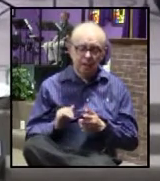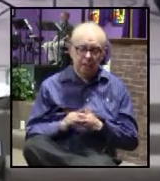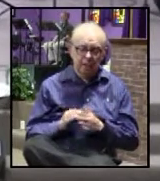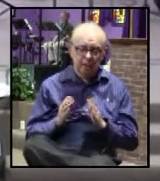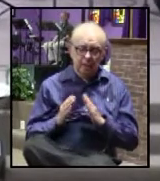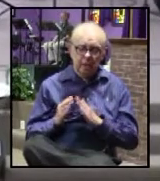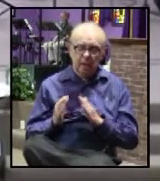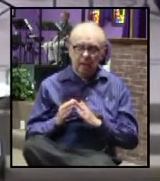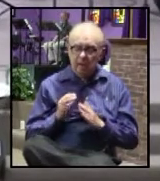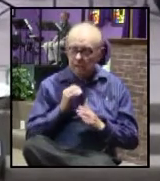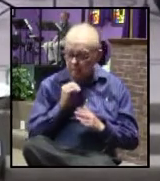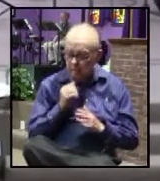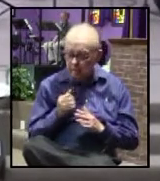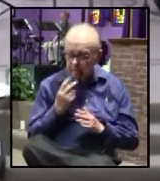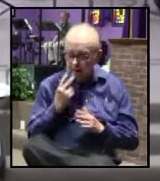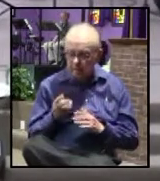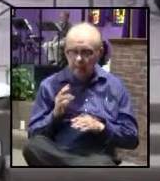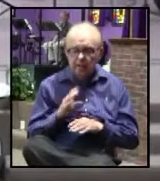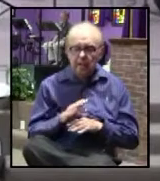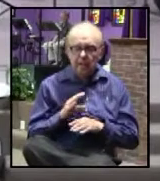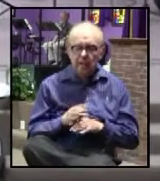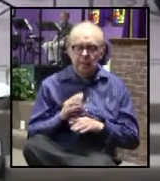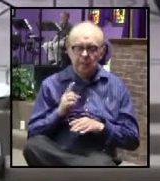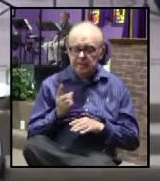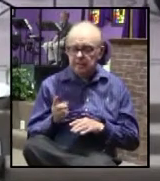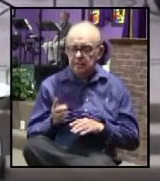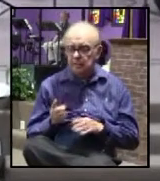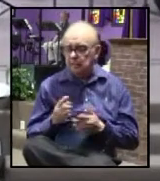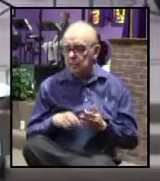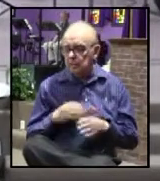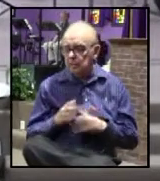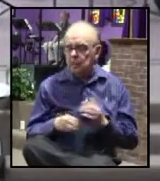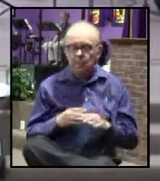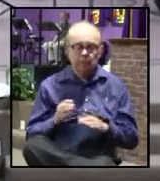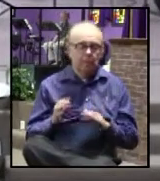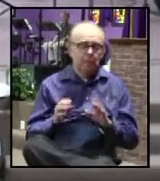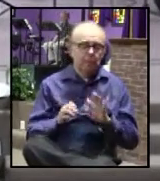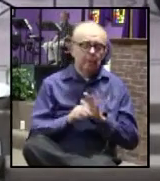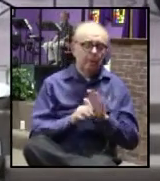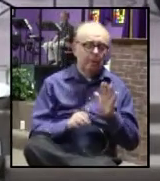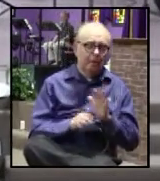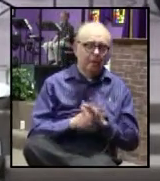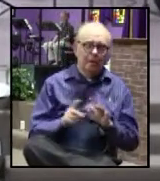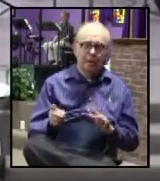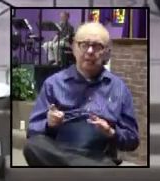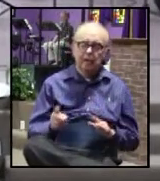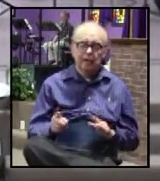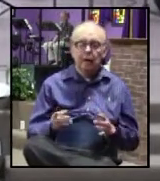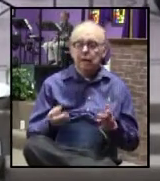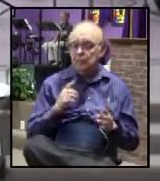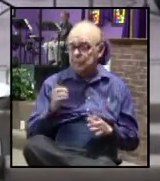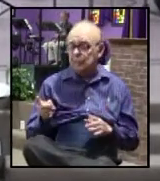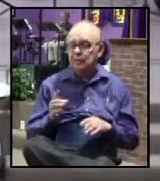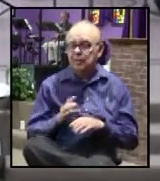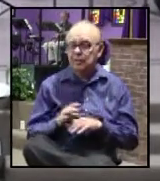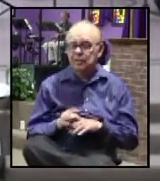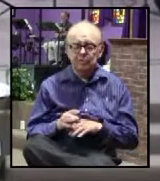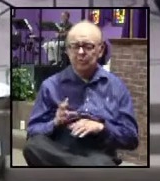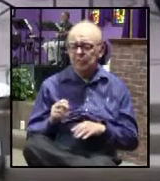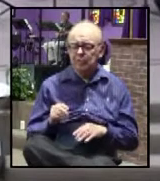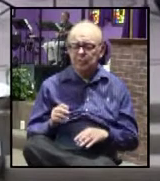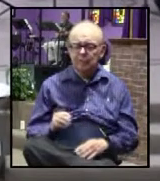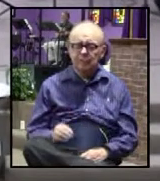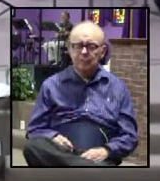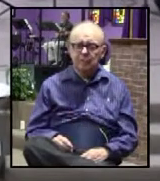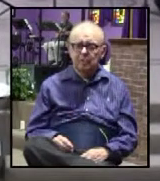This community is not going to see this church and say, you know what, with all of our signs out there, they're going to go, man, I want to go there.